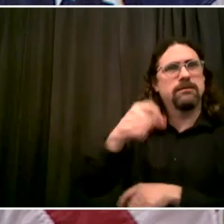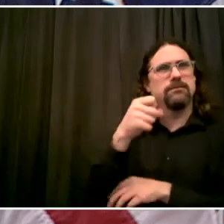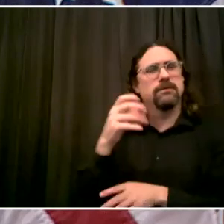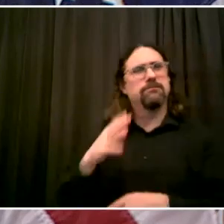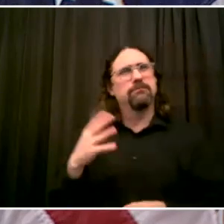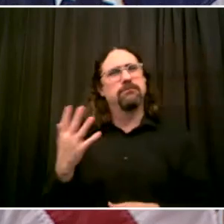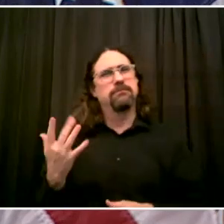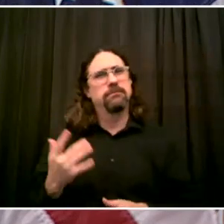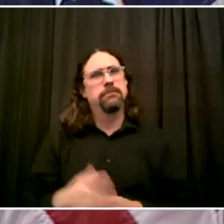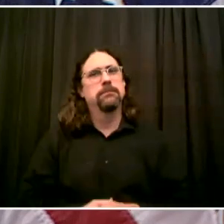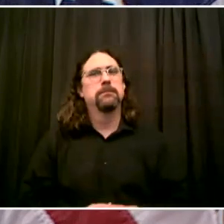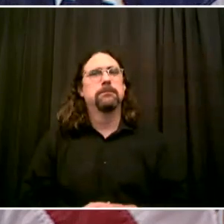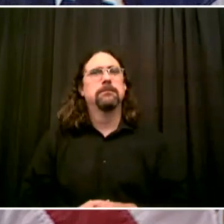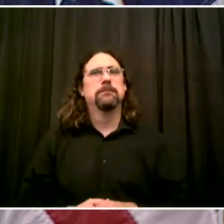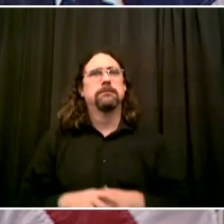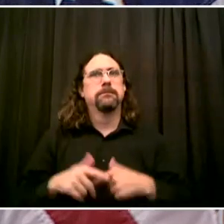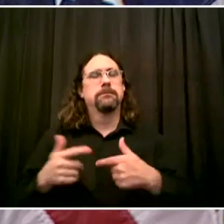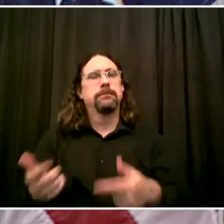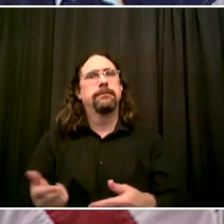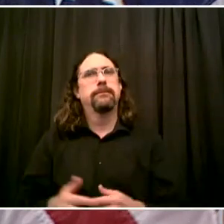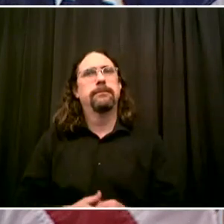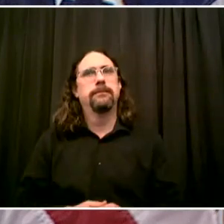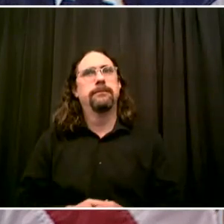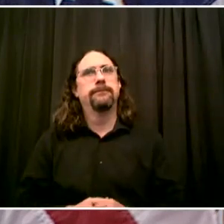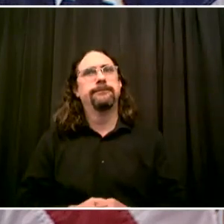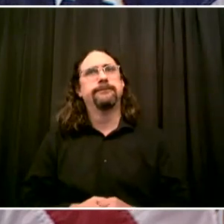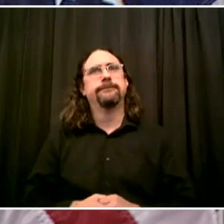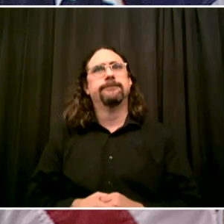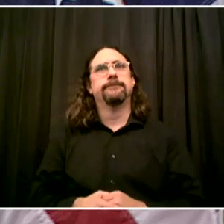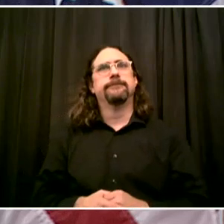beaten, period. And I want to be very clear about that